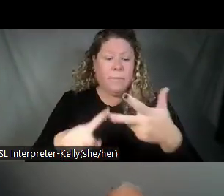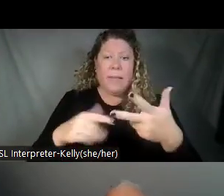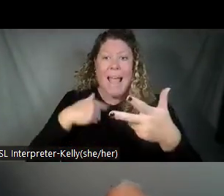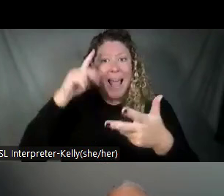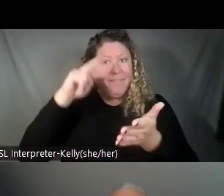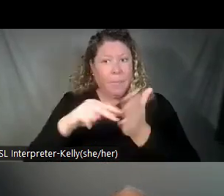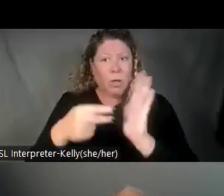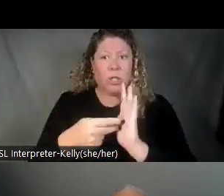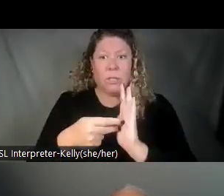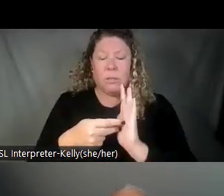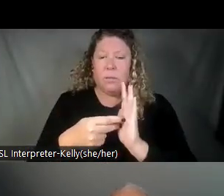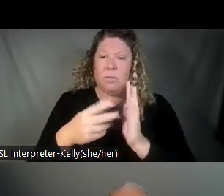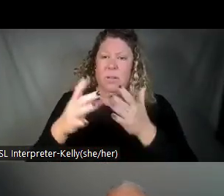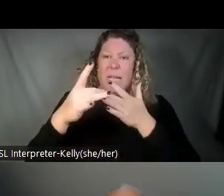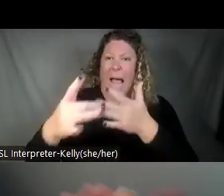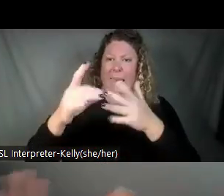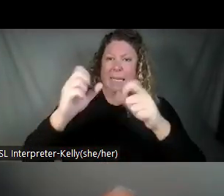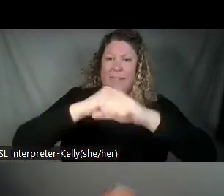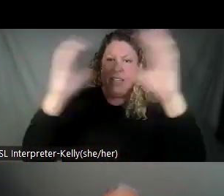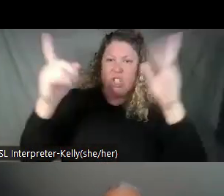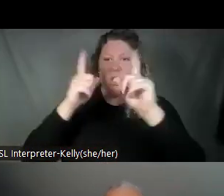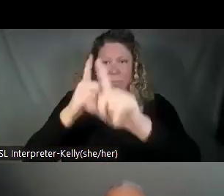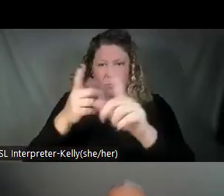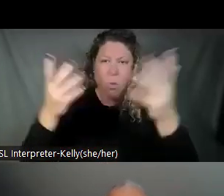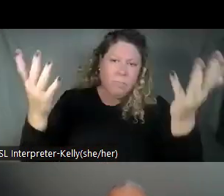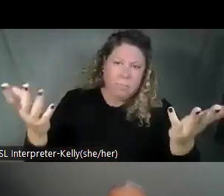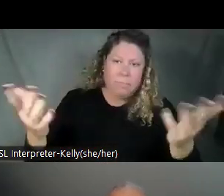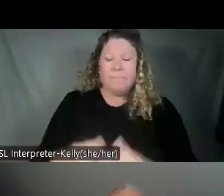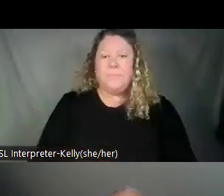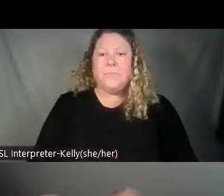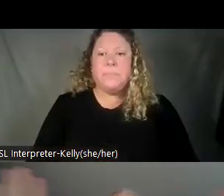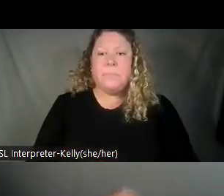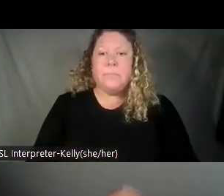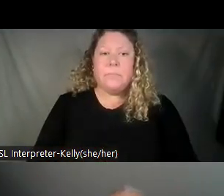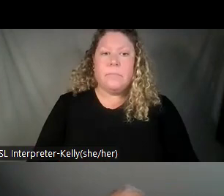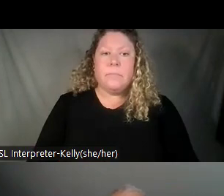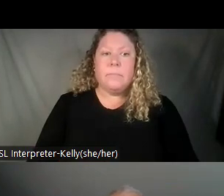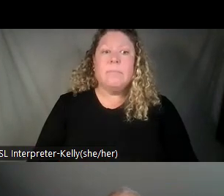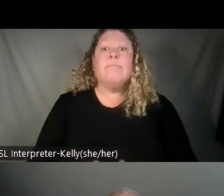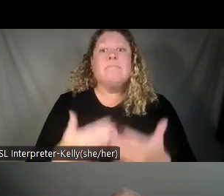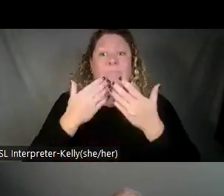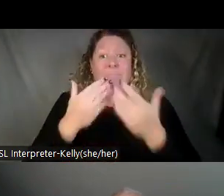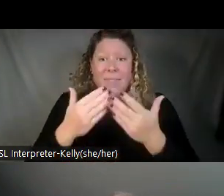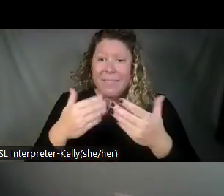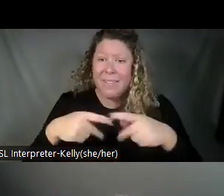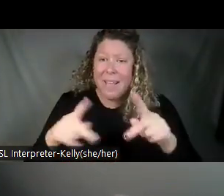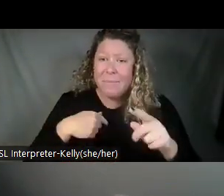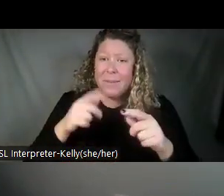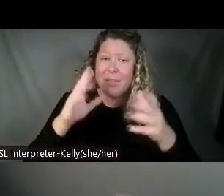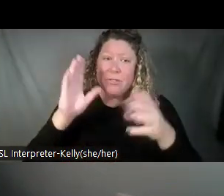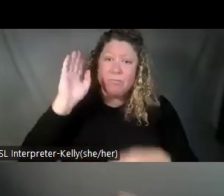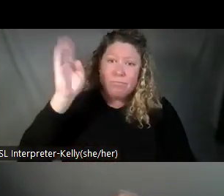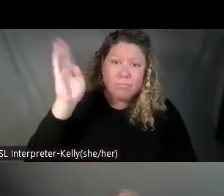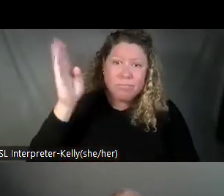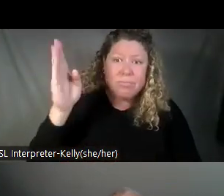a guiding factor in all the Agile types of teams. Thank you for letting me share what I've come up